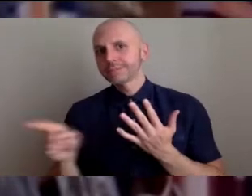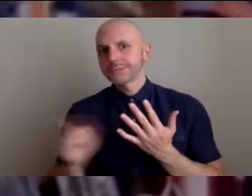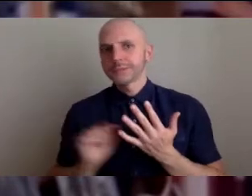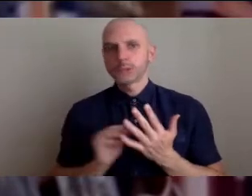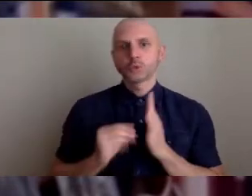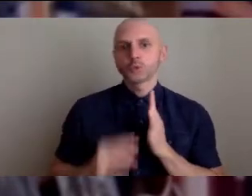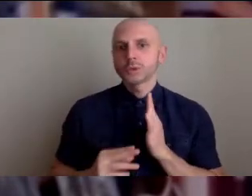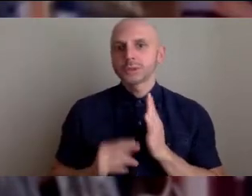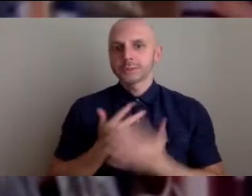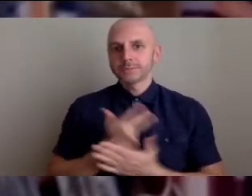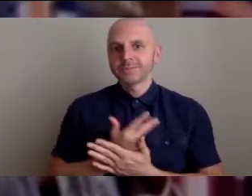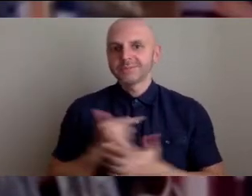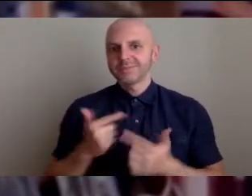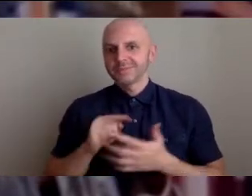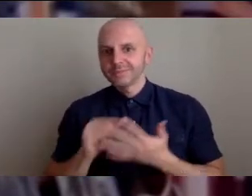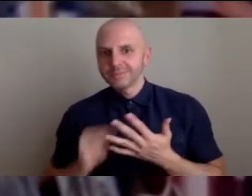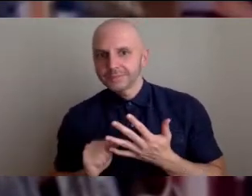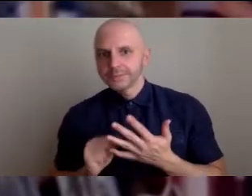Now, on the research side,